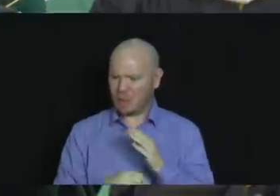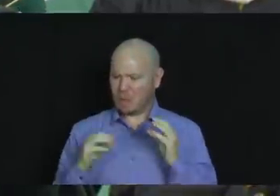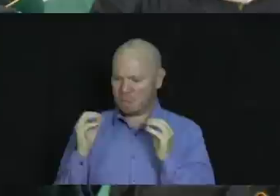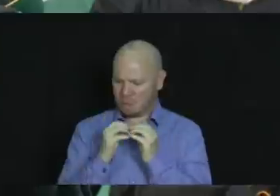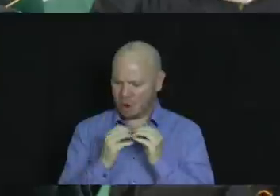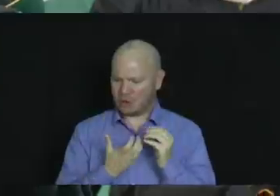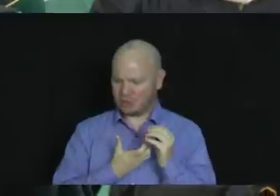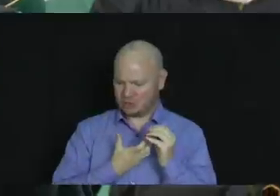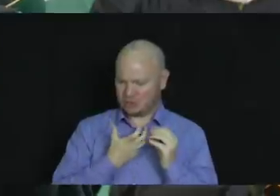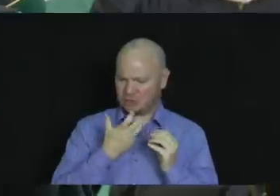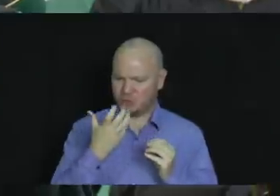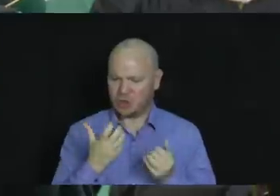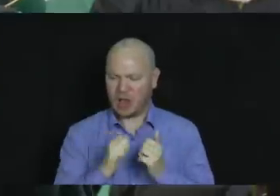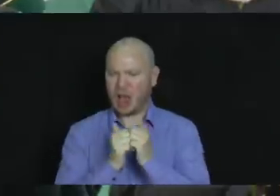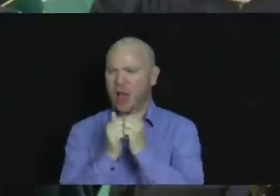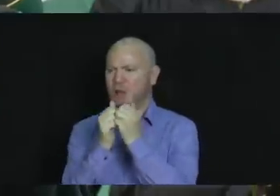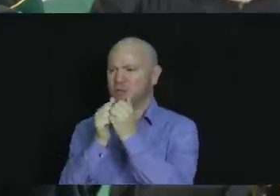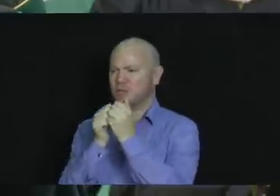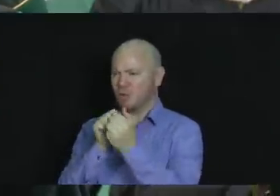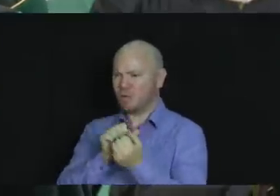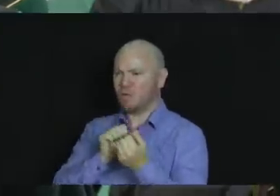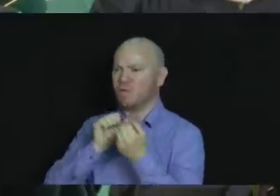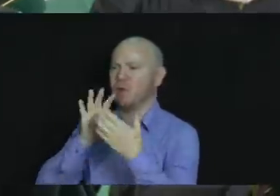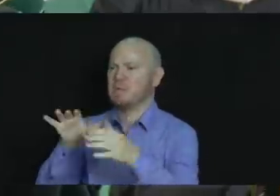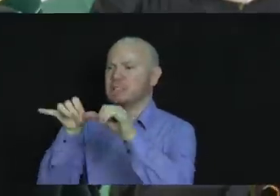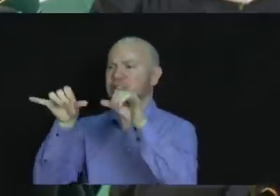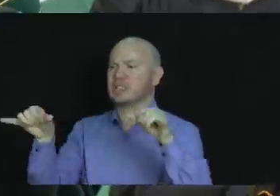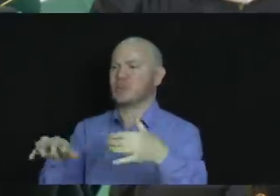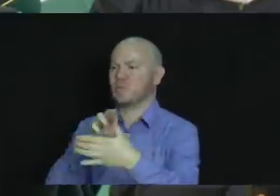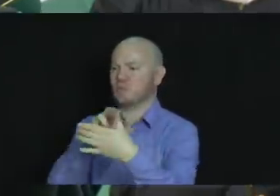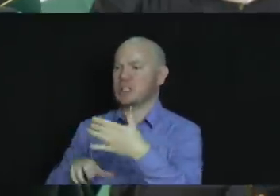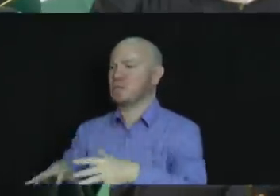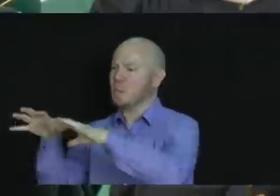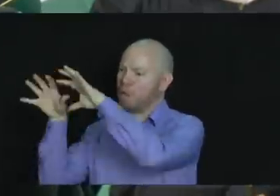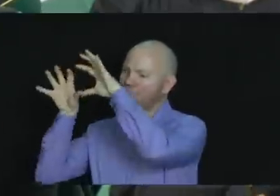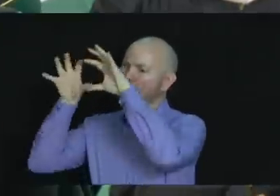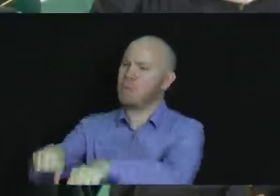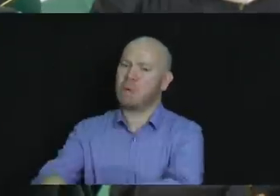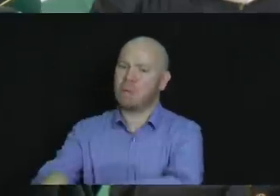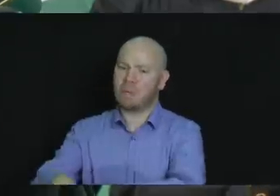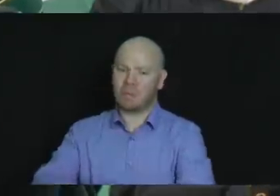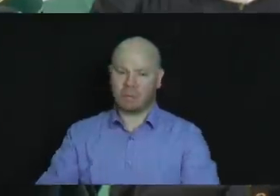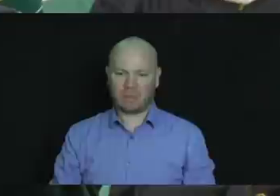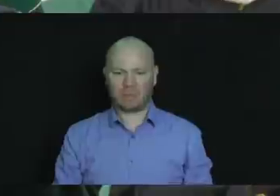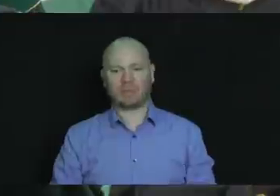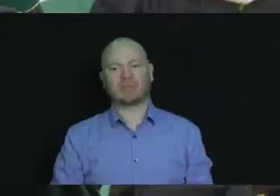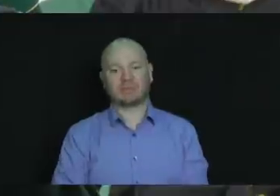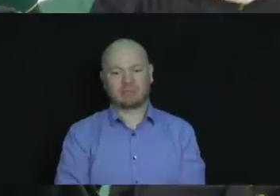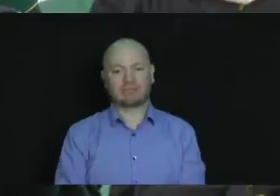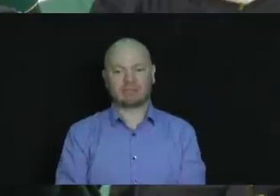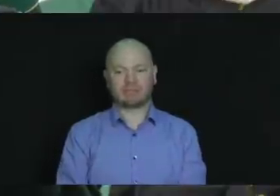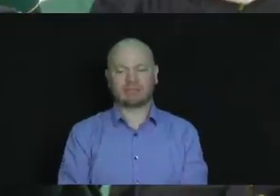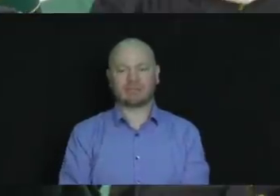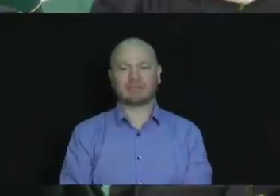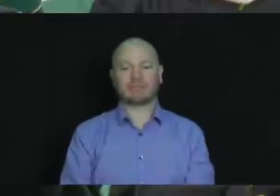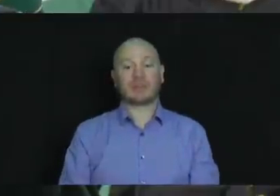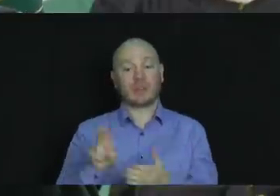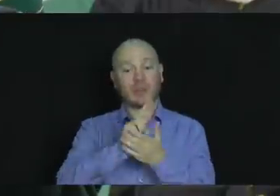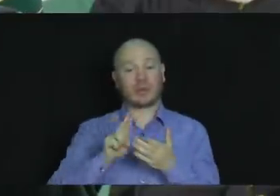confront systems of racism, injustice, and inequality. The USF community